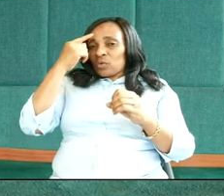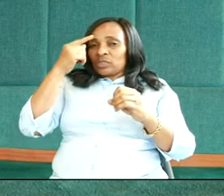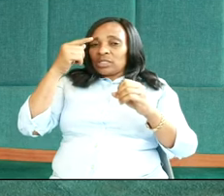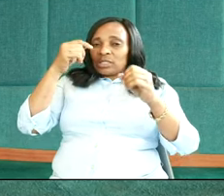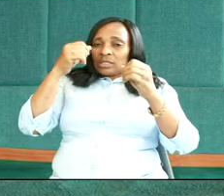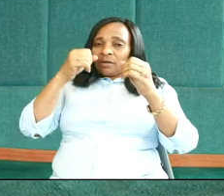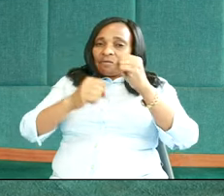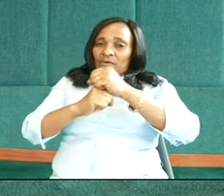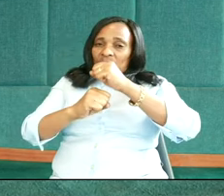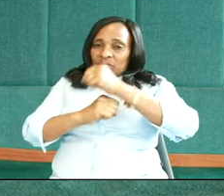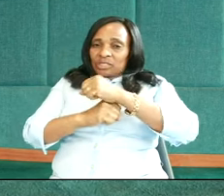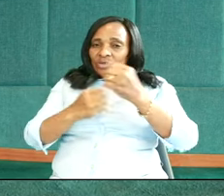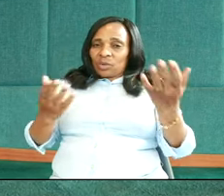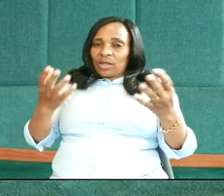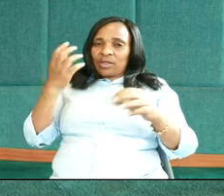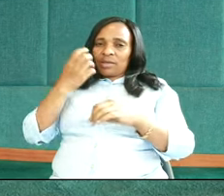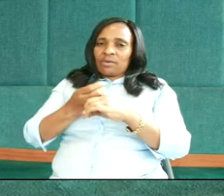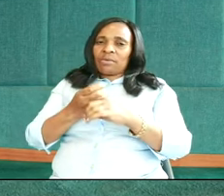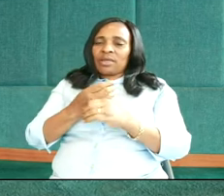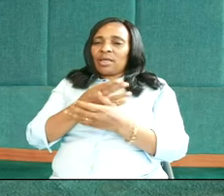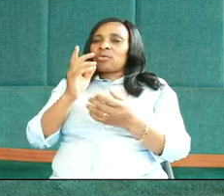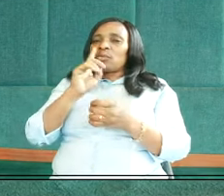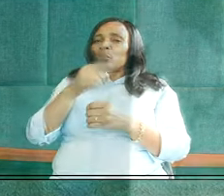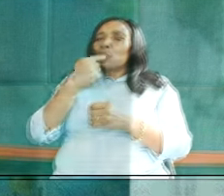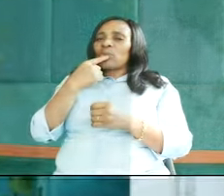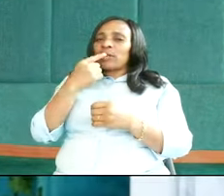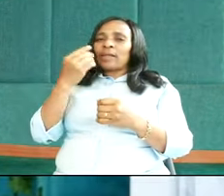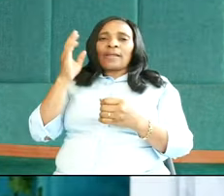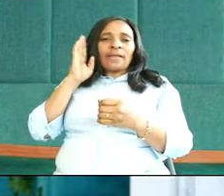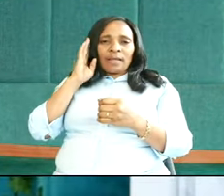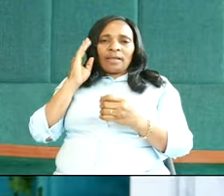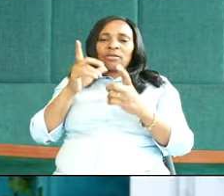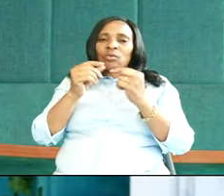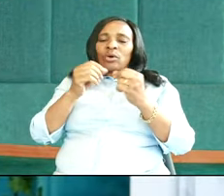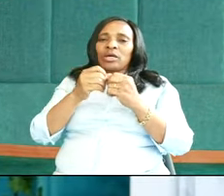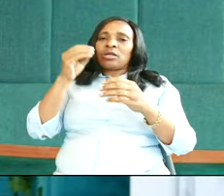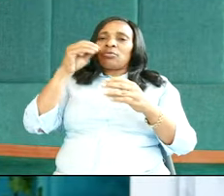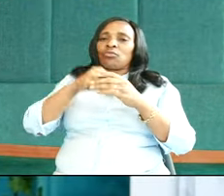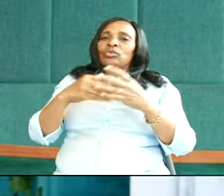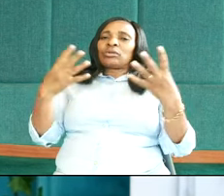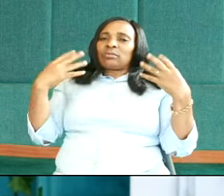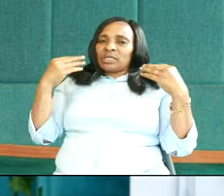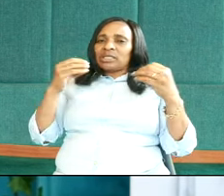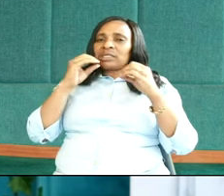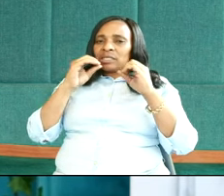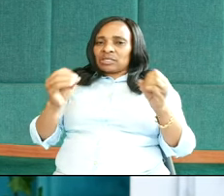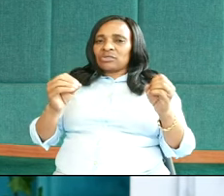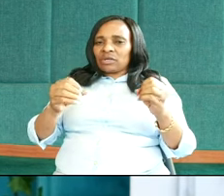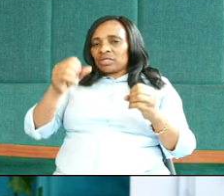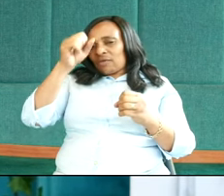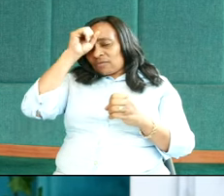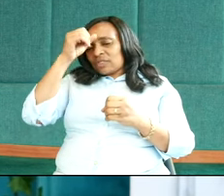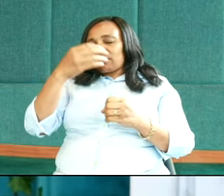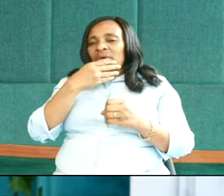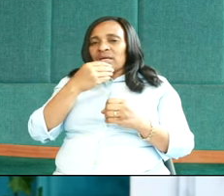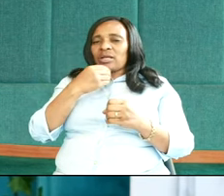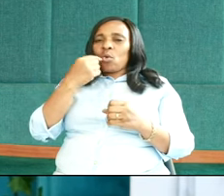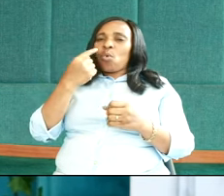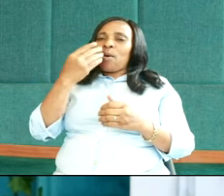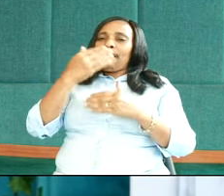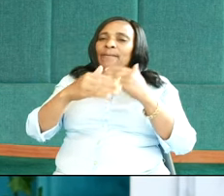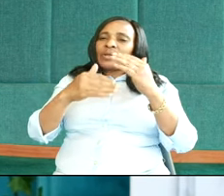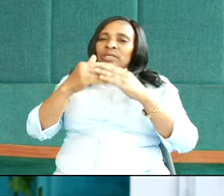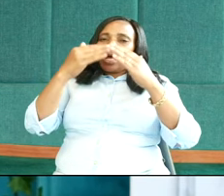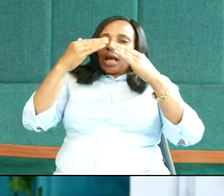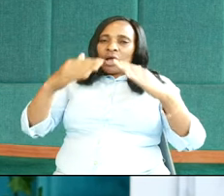rock. Mm-hmm. But everyone who hears these words of mine and does not put them into practice is like a foolish man mm-hmm. who built